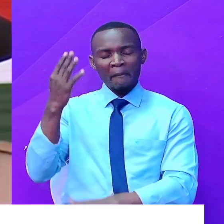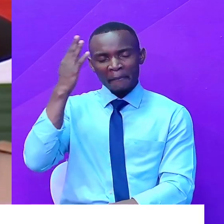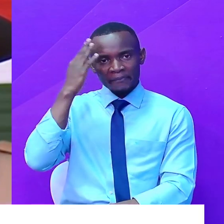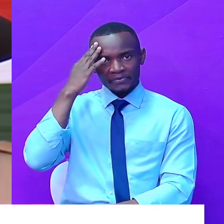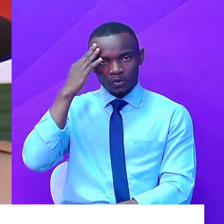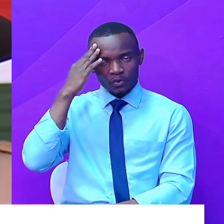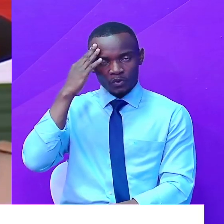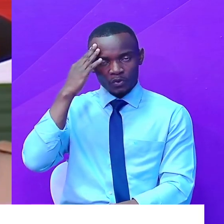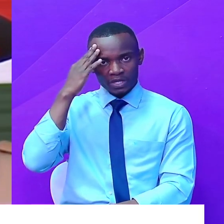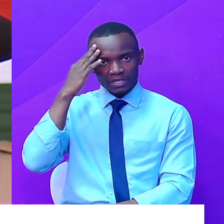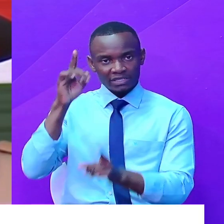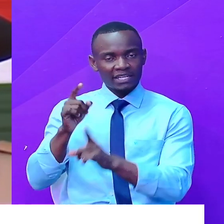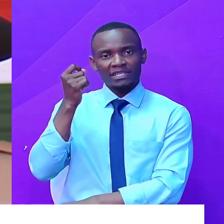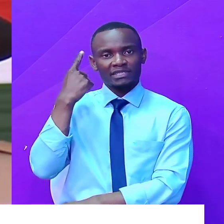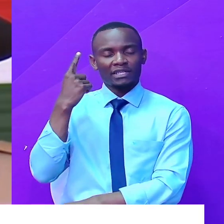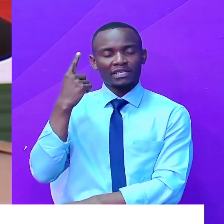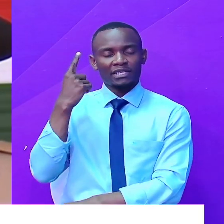these episodes of our past.